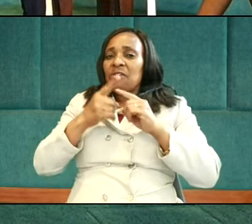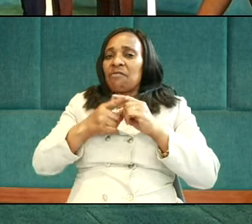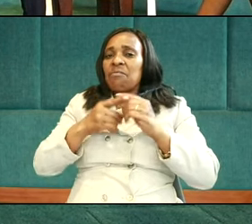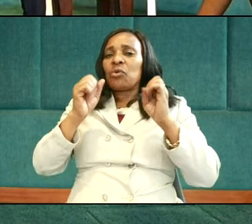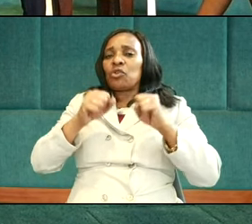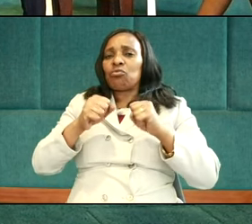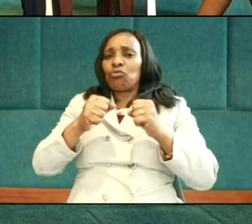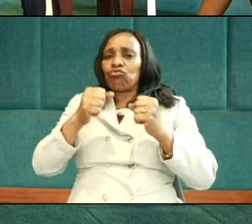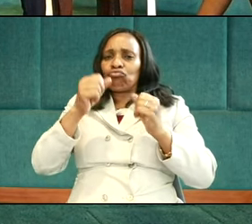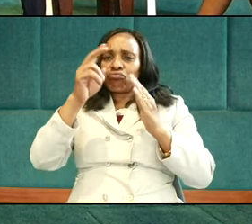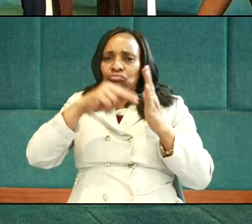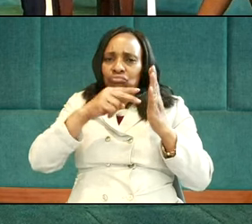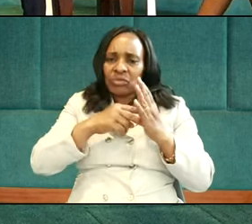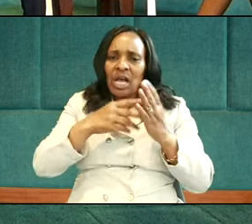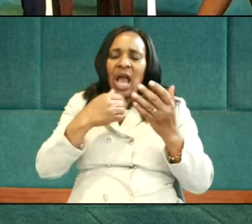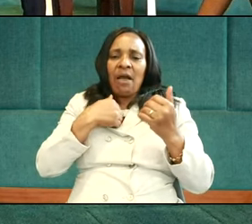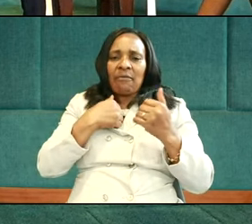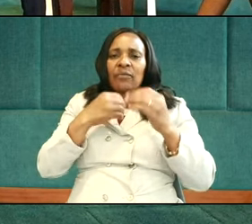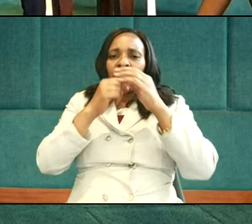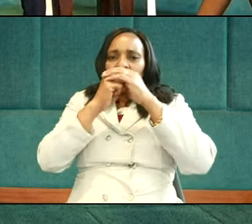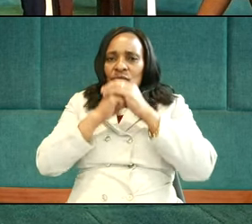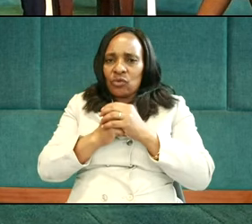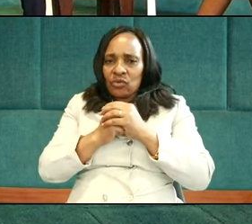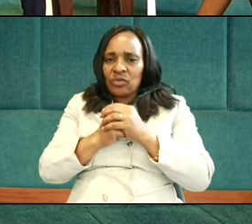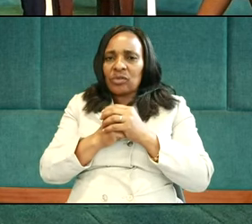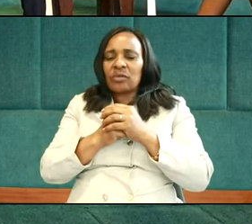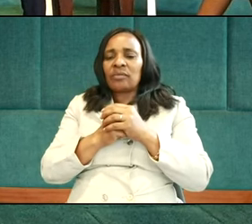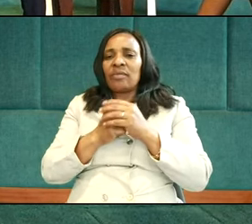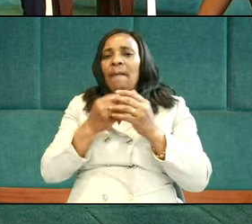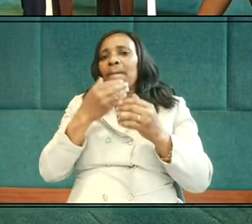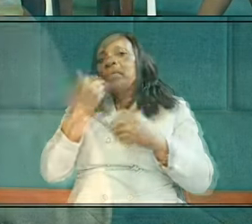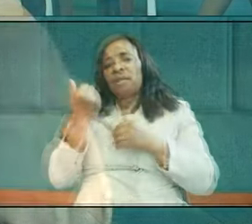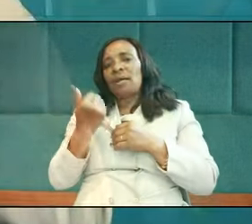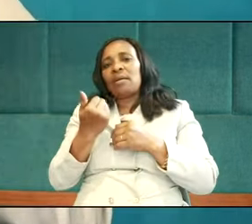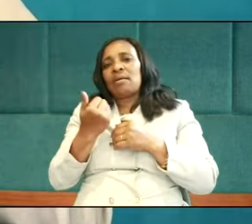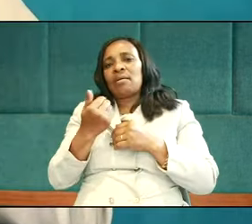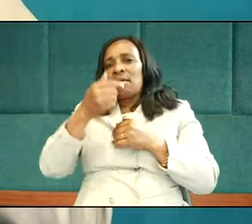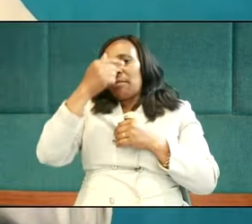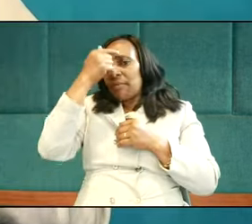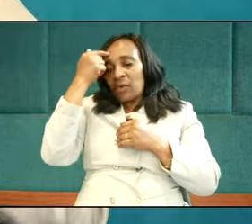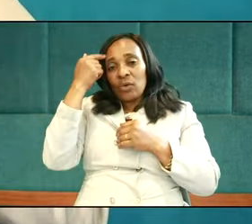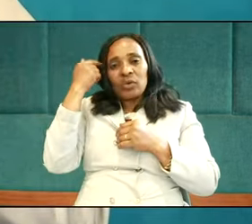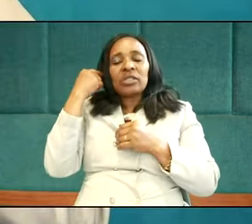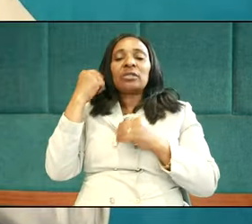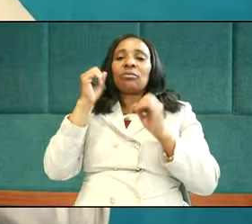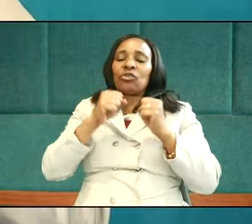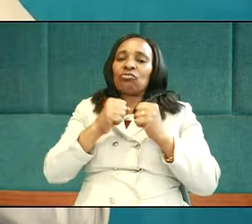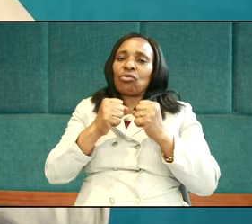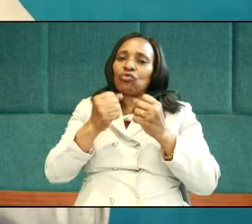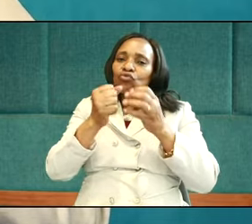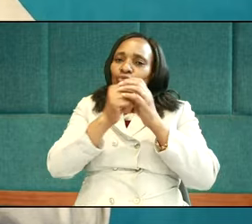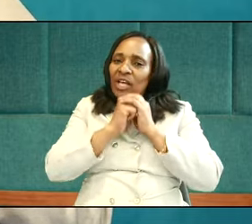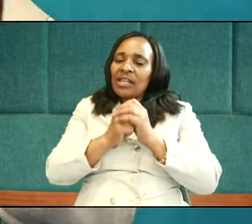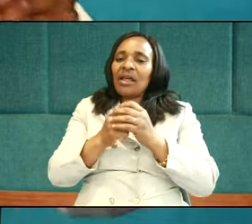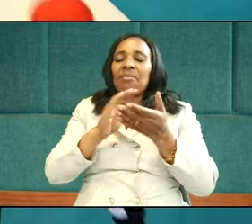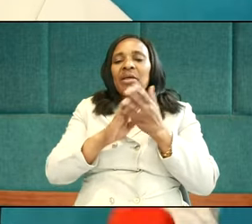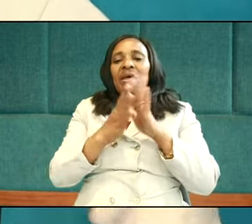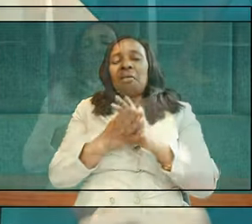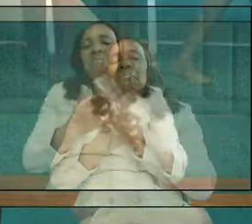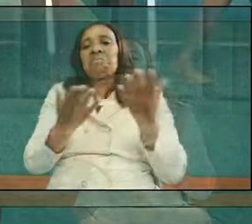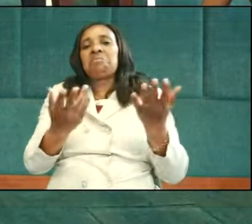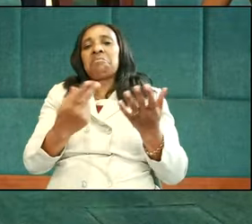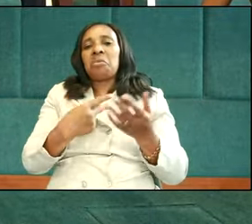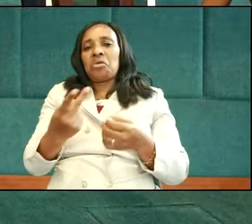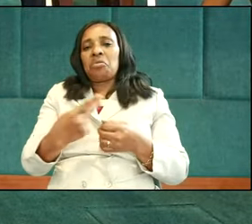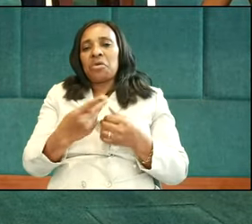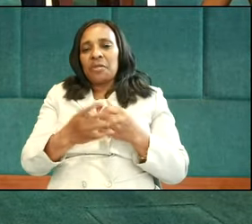other verses, having devotion, I think that would be better, because you're both growing each other. Yeah. Yeah. All right.